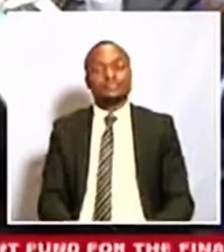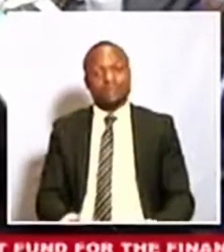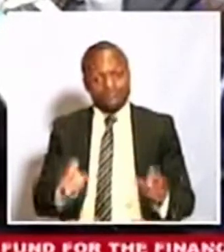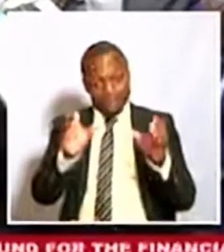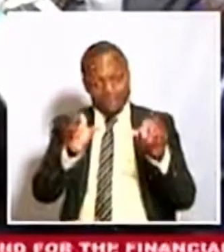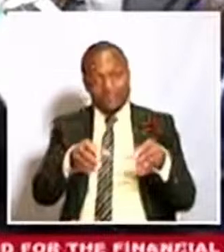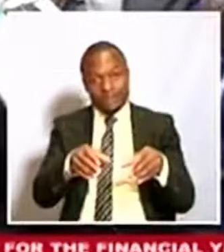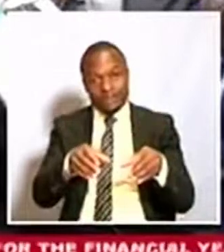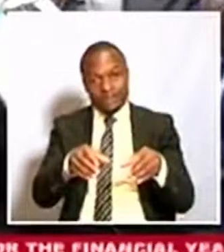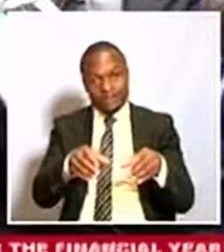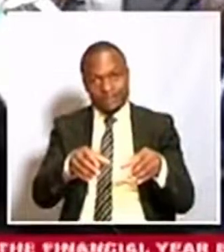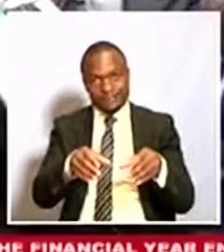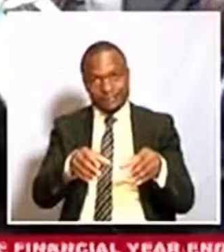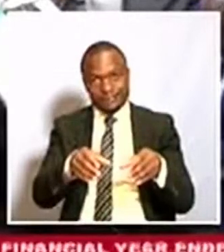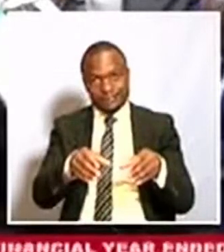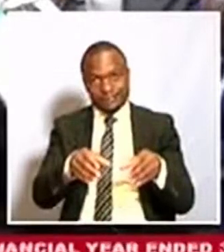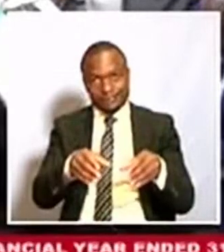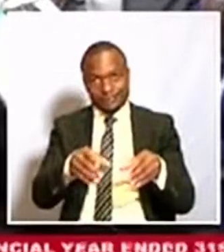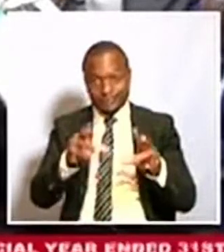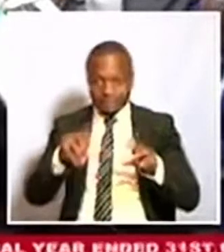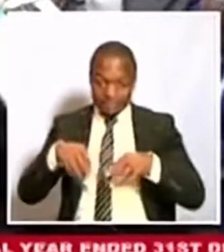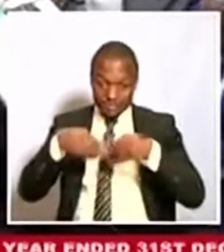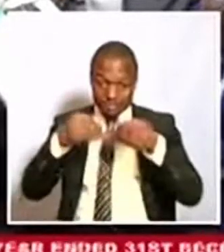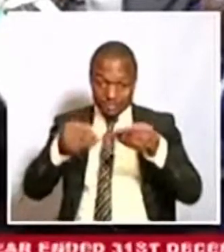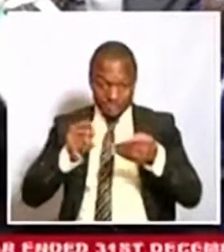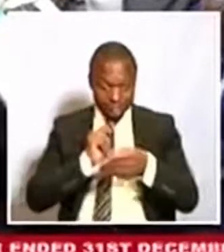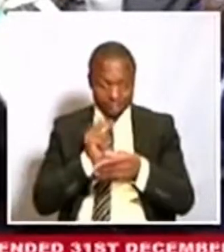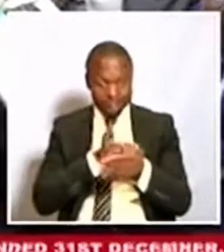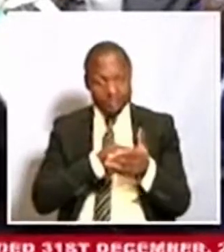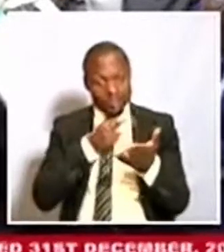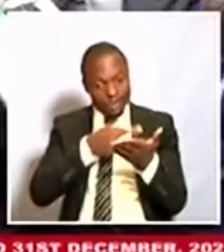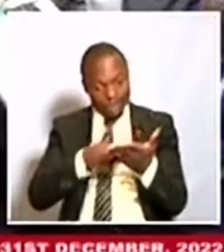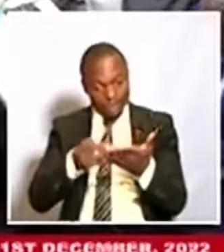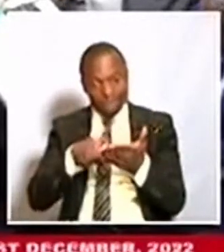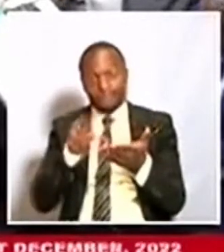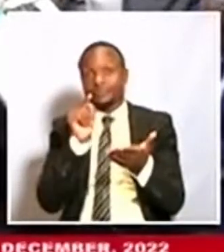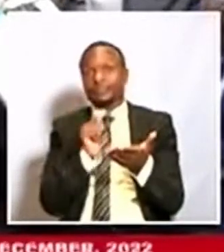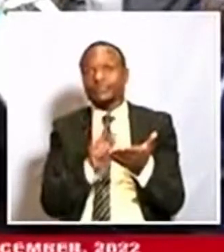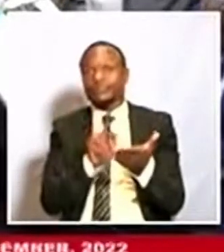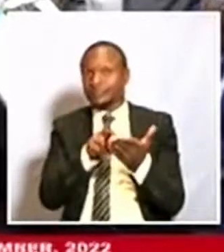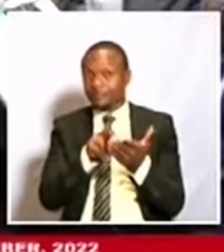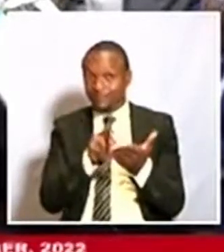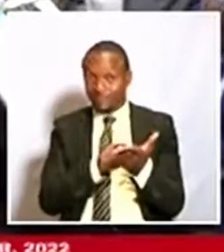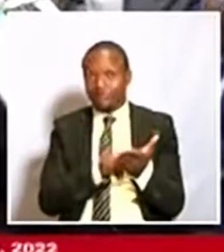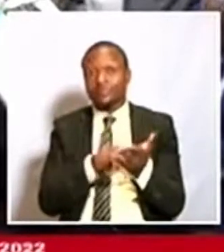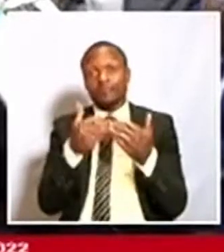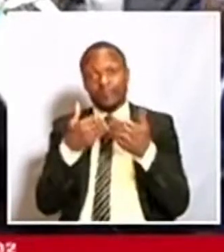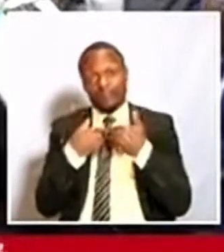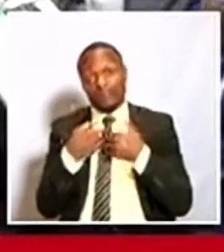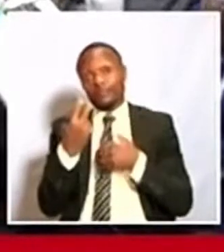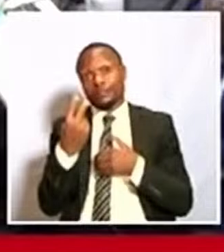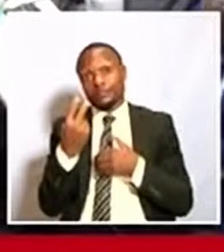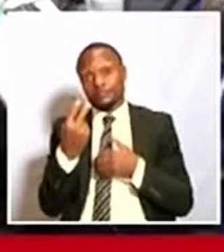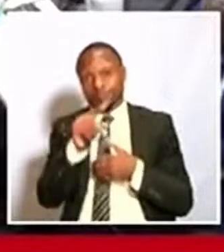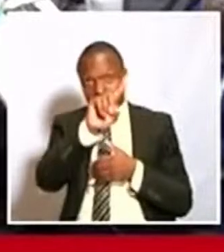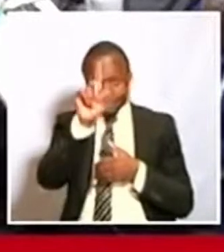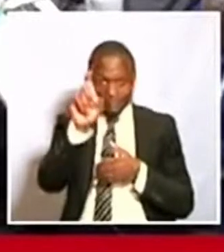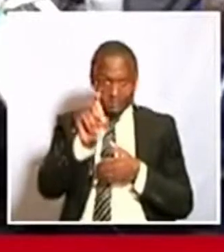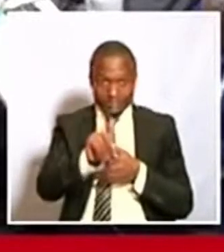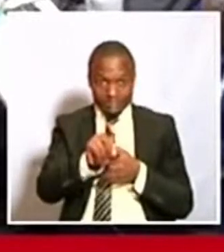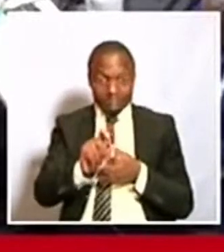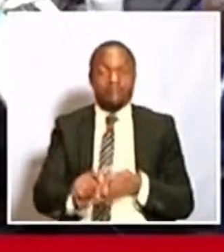Council for taking us through this. I have 2 points of